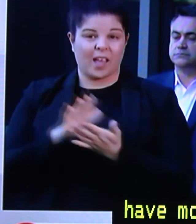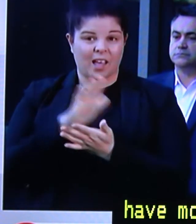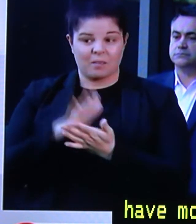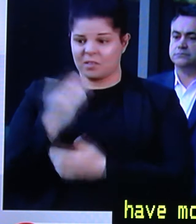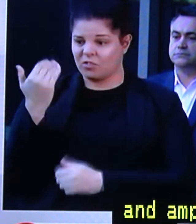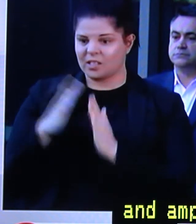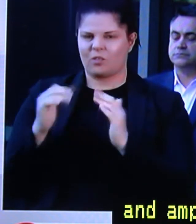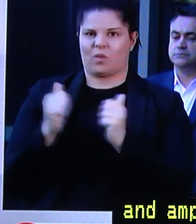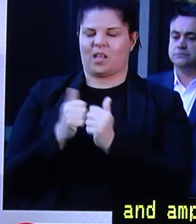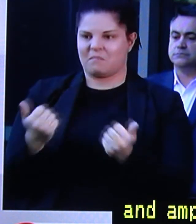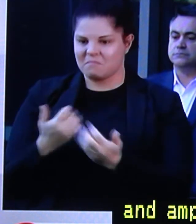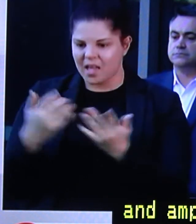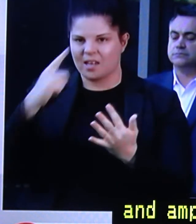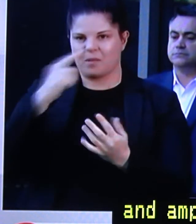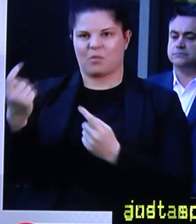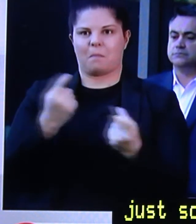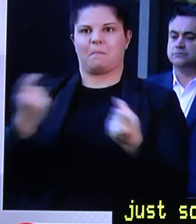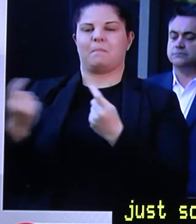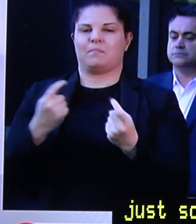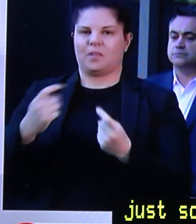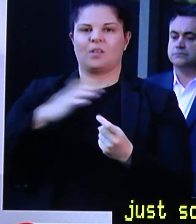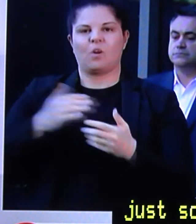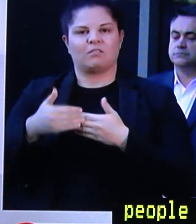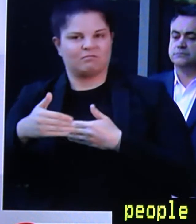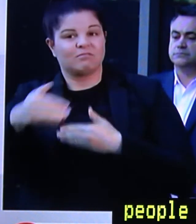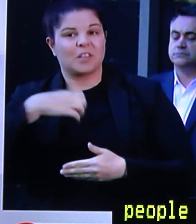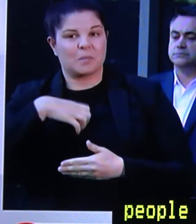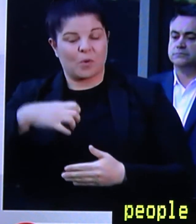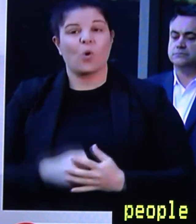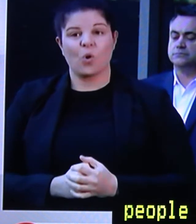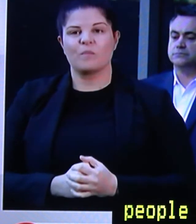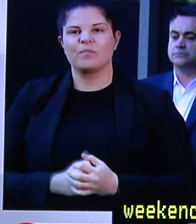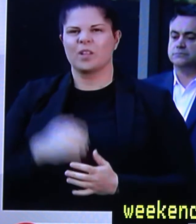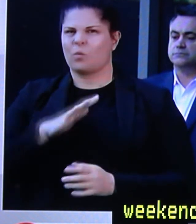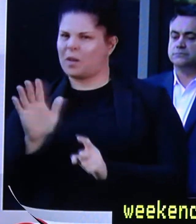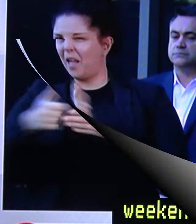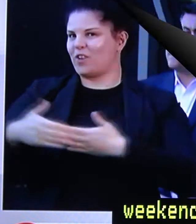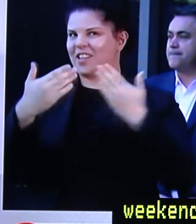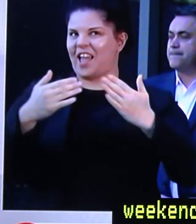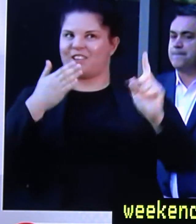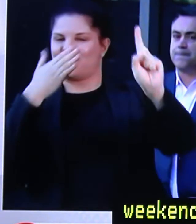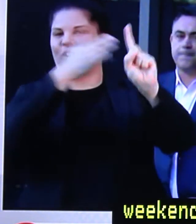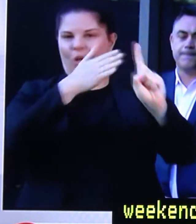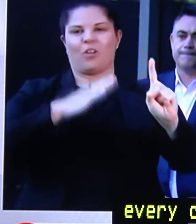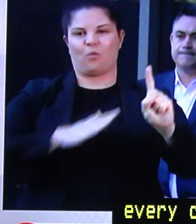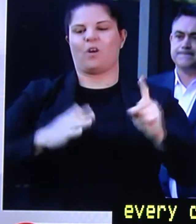who came forward on the weekend, and we want that to continue every day of the week to get as close to the 8,000 number as we can.